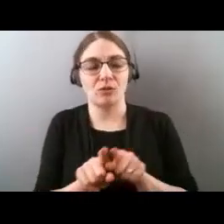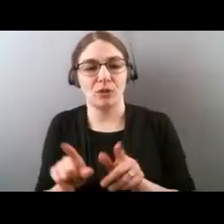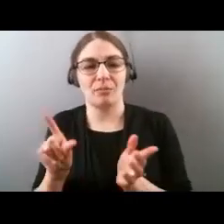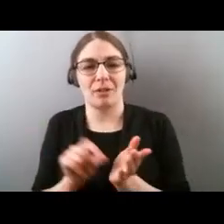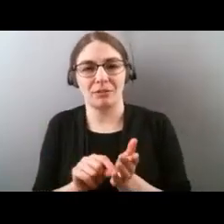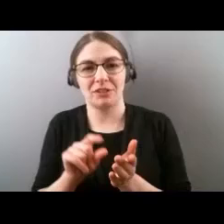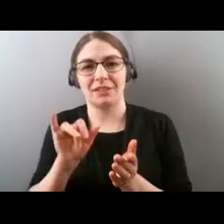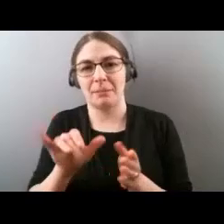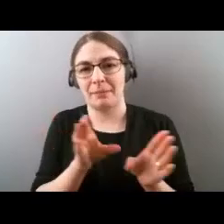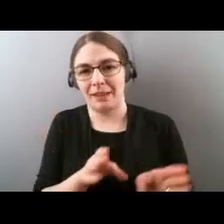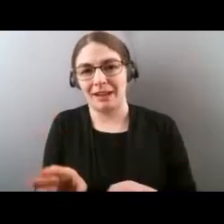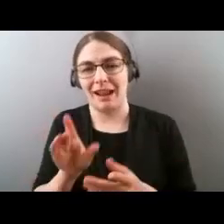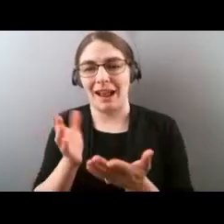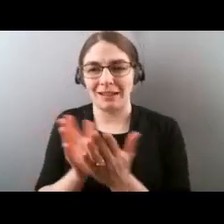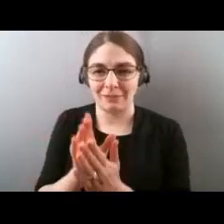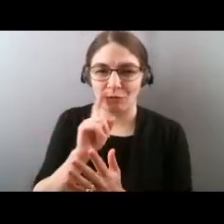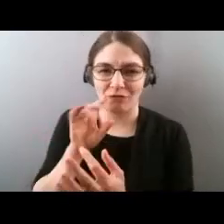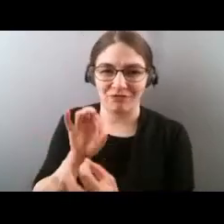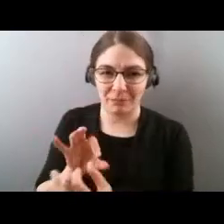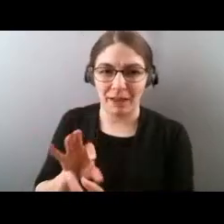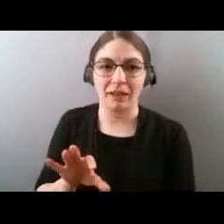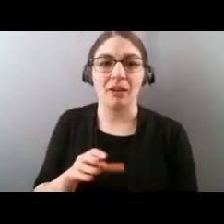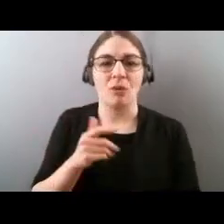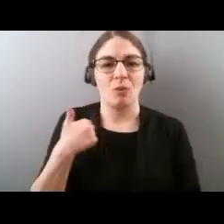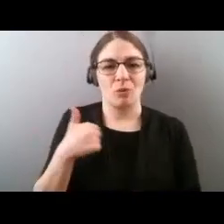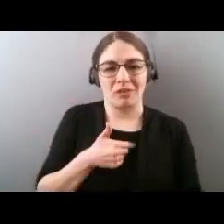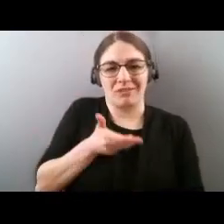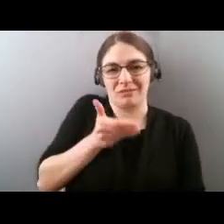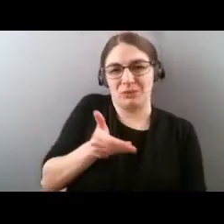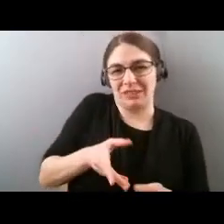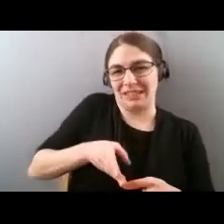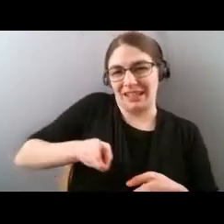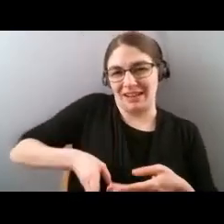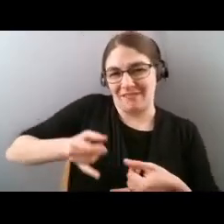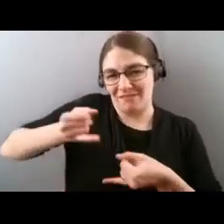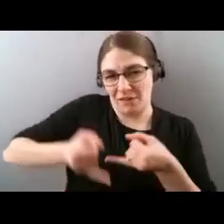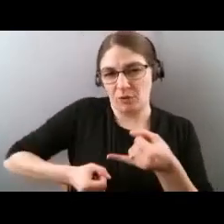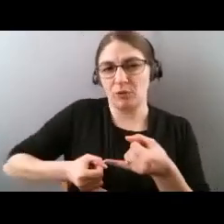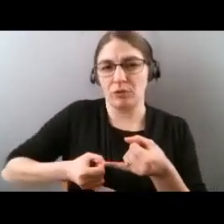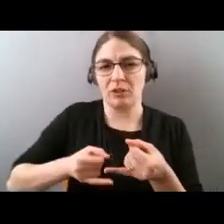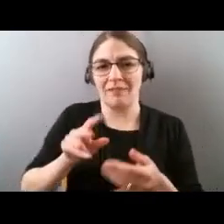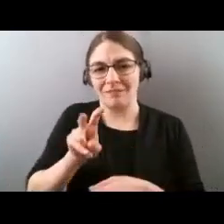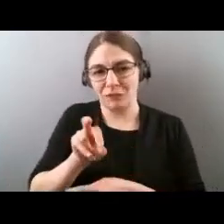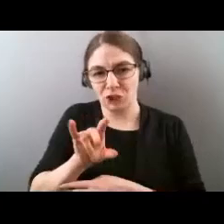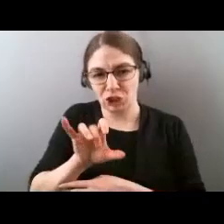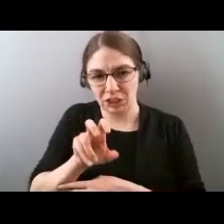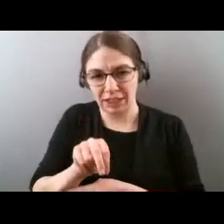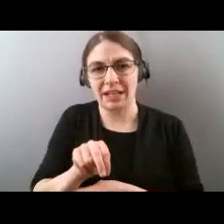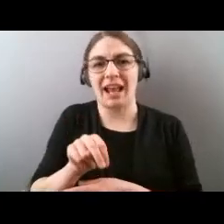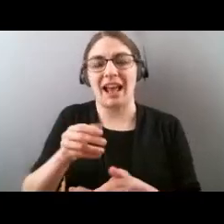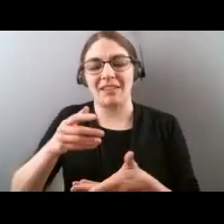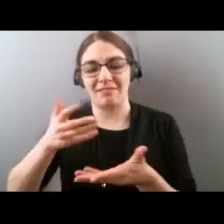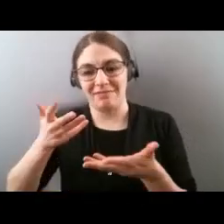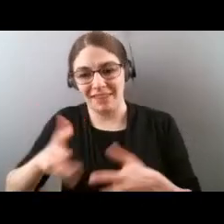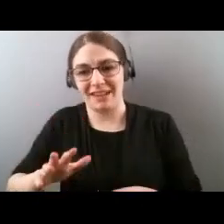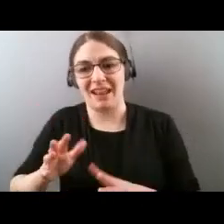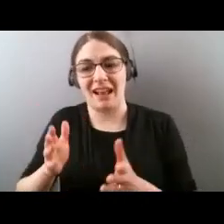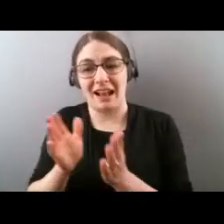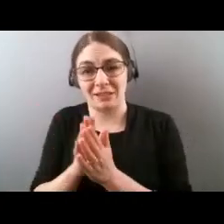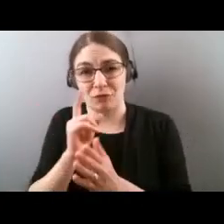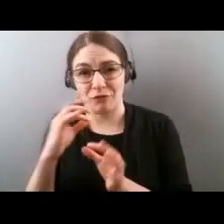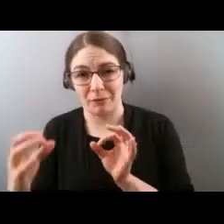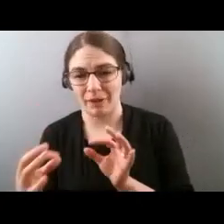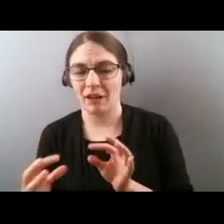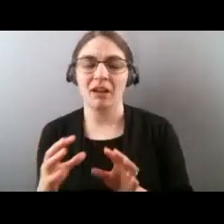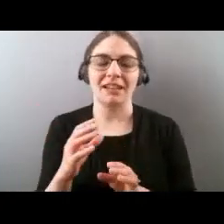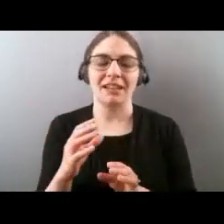getting to the very, very final version where everybody knows that you're pretty much about to publish it and then asking for feedback. It's really important to work in that feedback